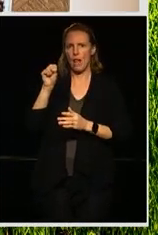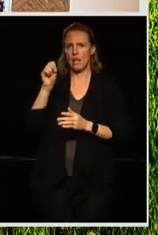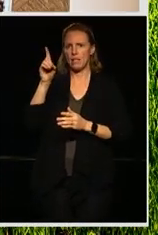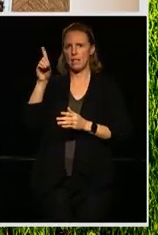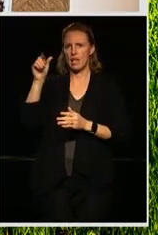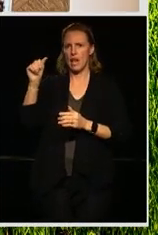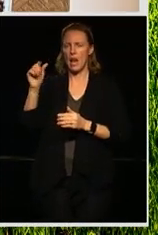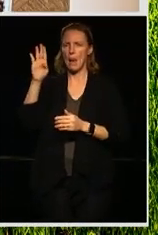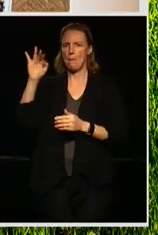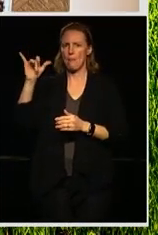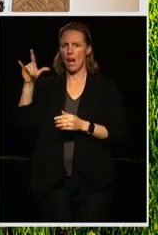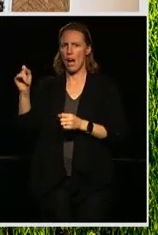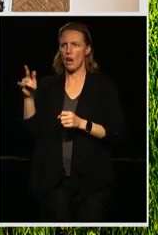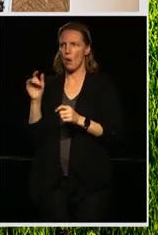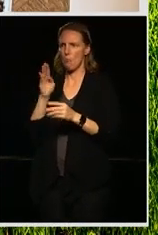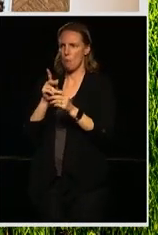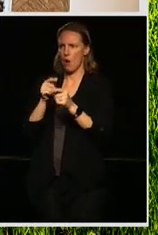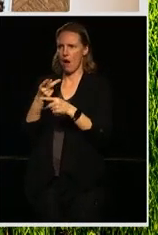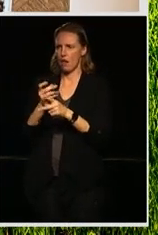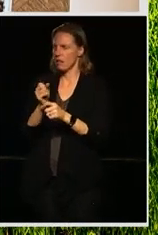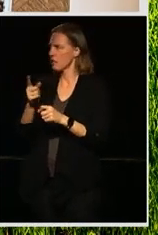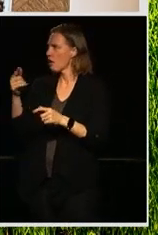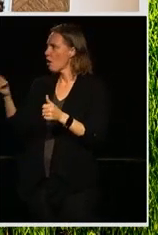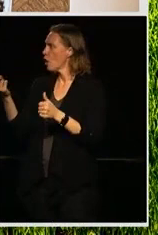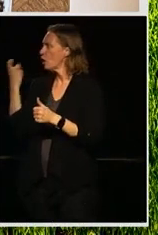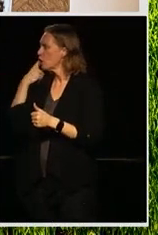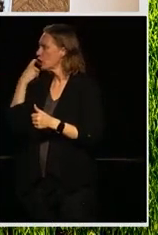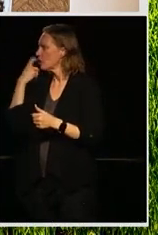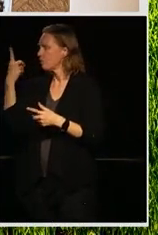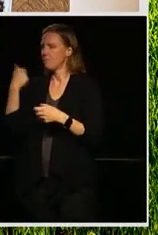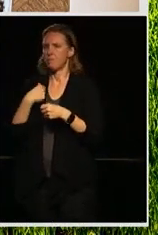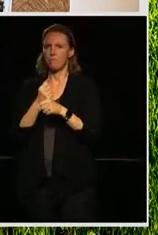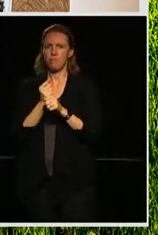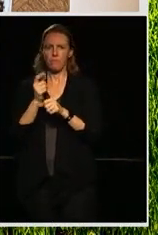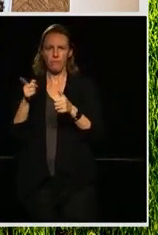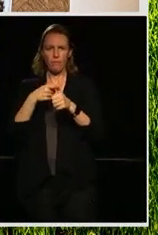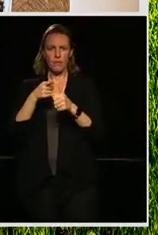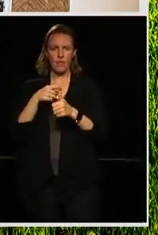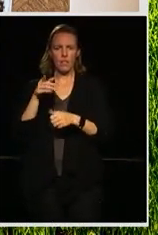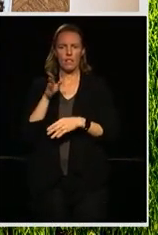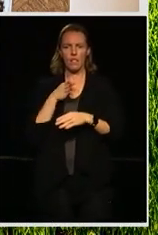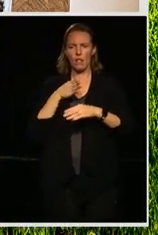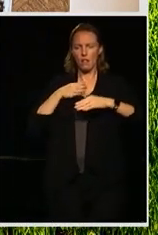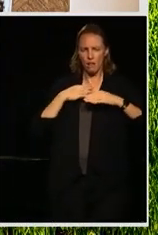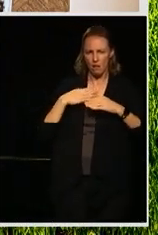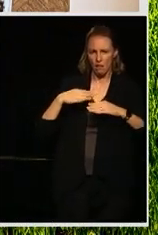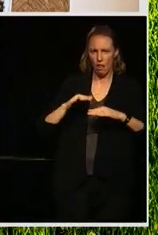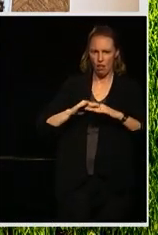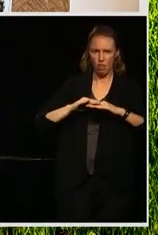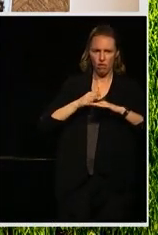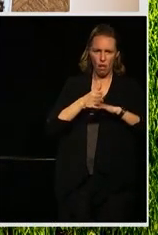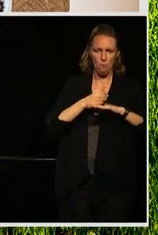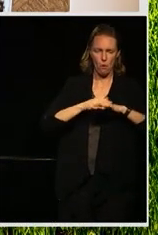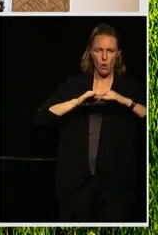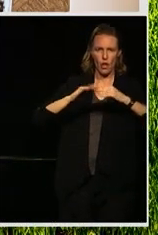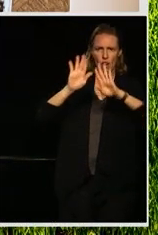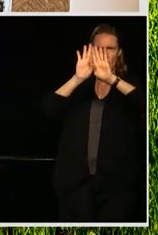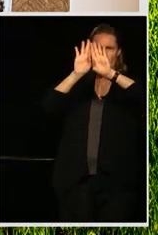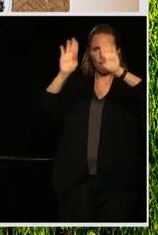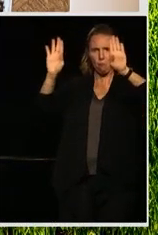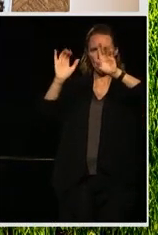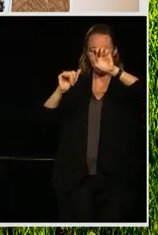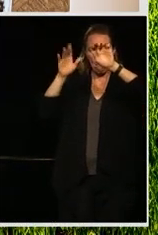Currently, we are making our first patented product, which is Hempwood lumber, flooring, and paneling. It is a face-grade hardwood